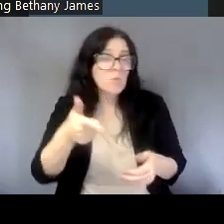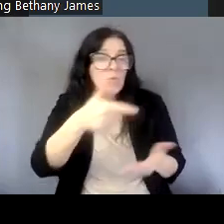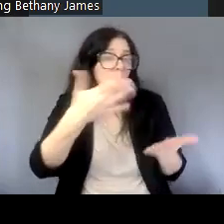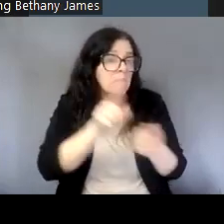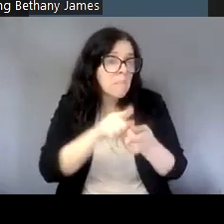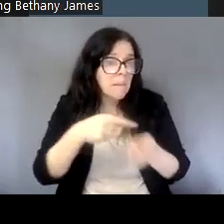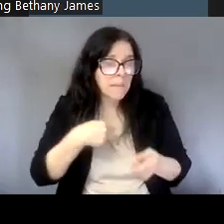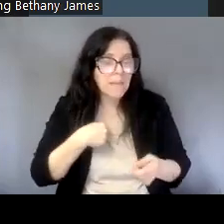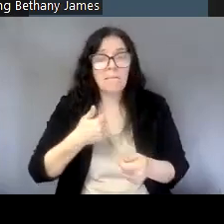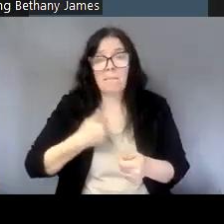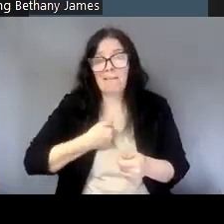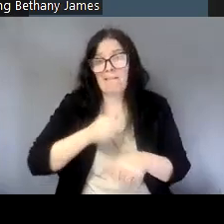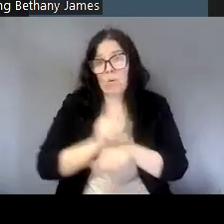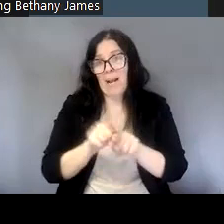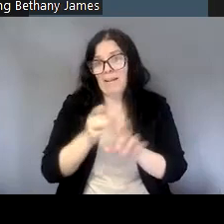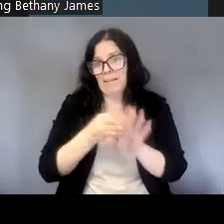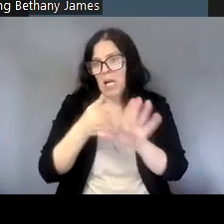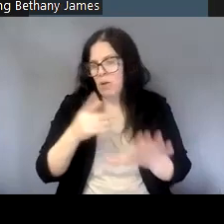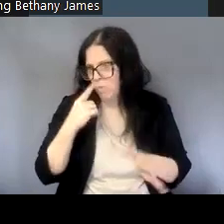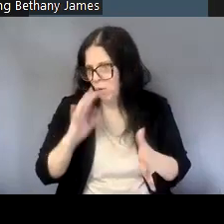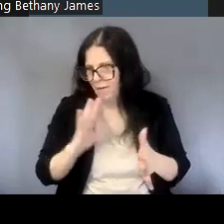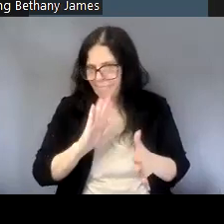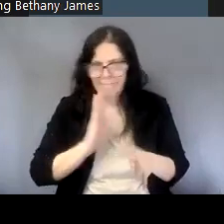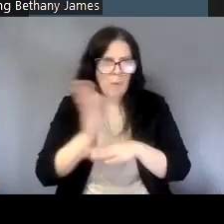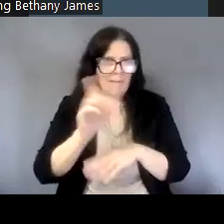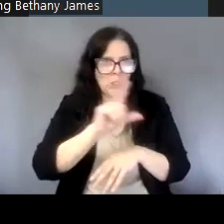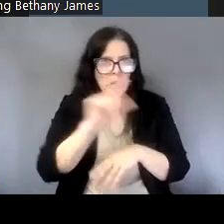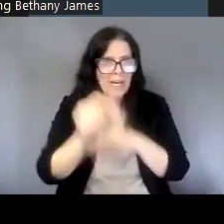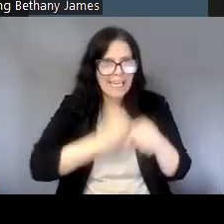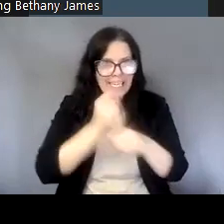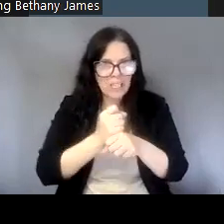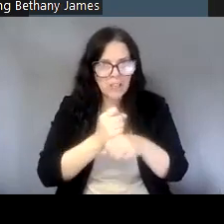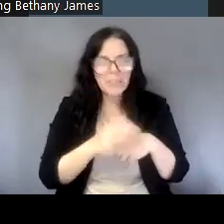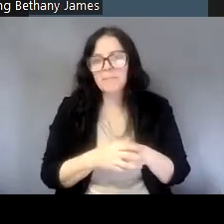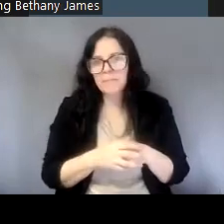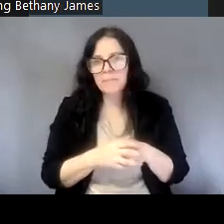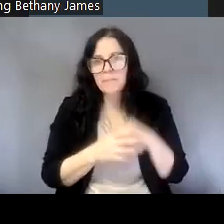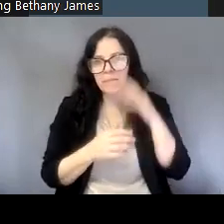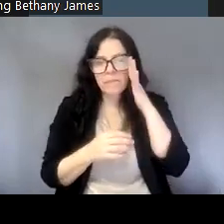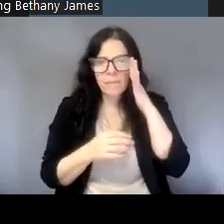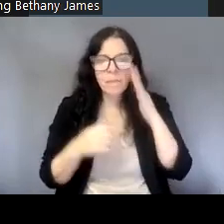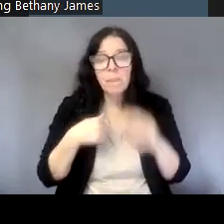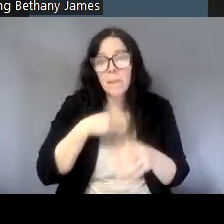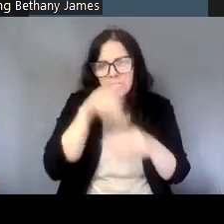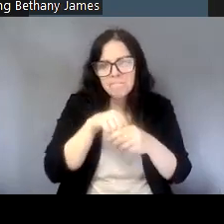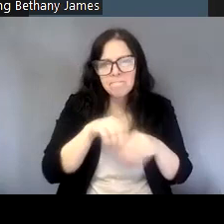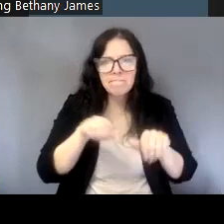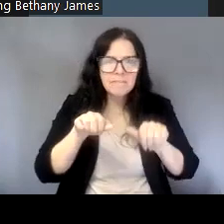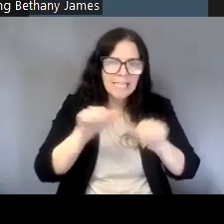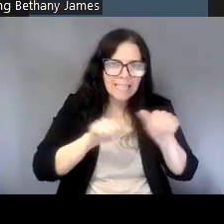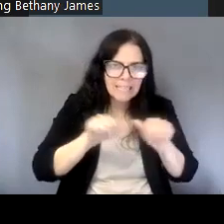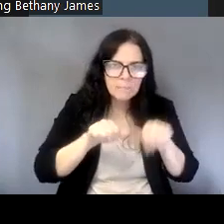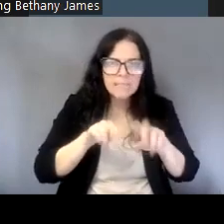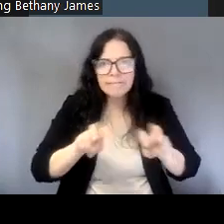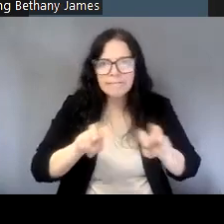a psychologist for over 20 years. I've been doing assessments and mental